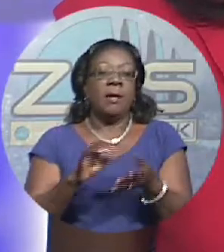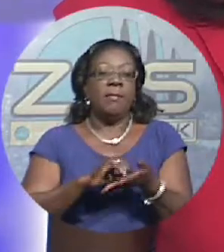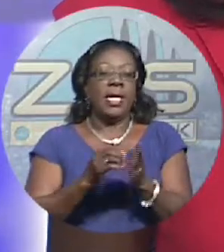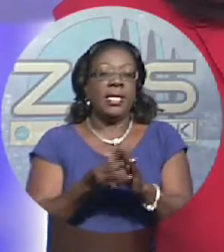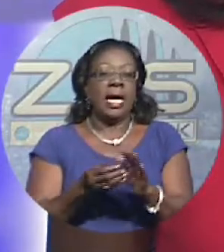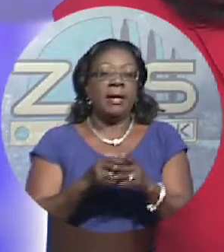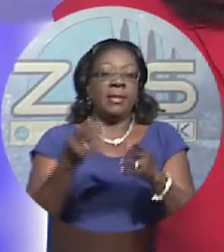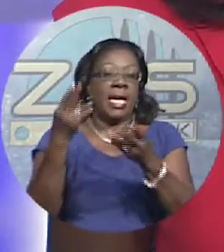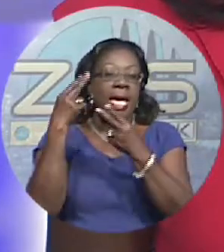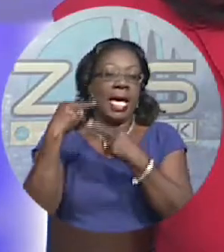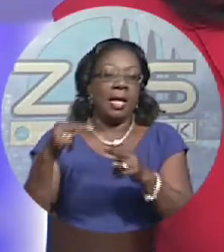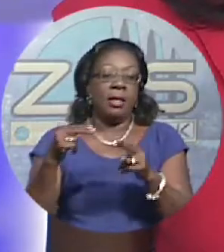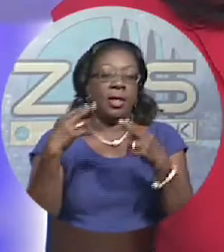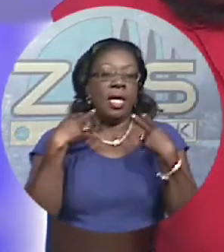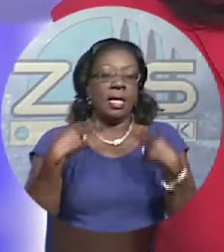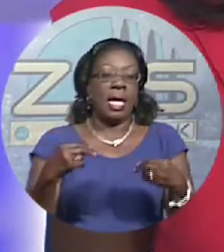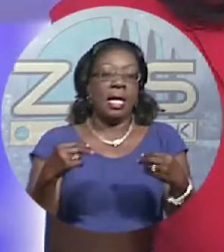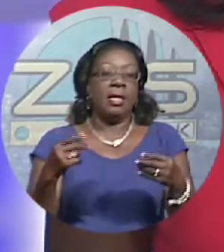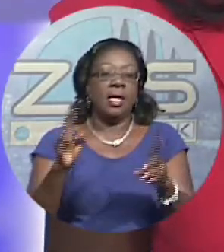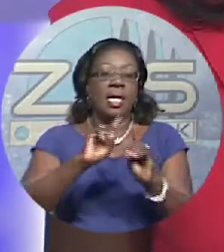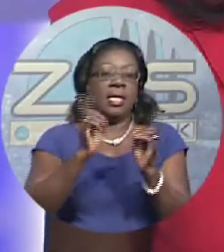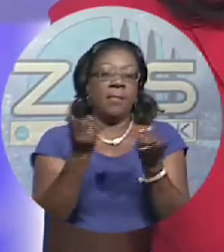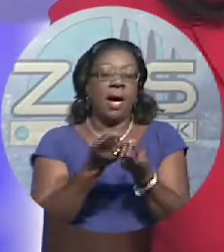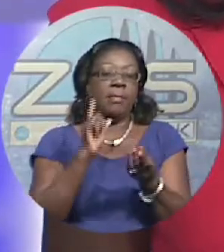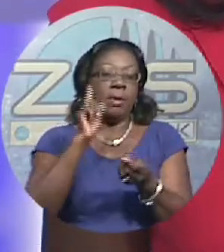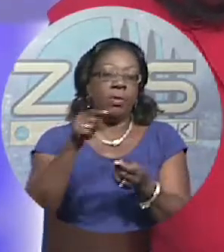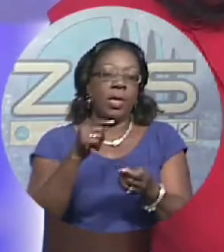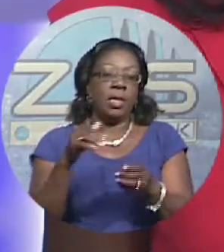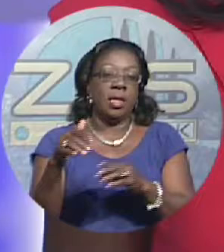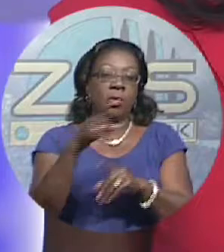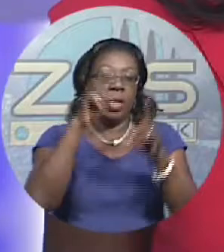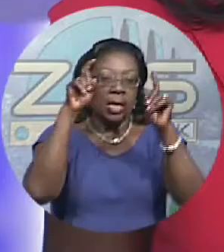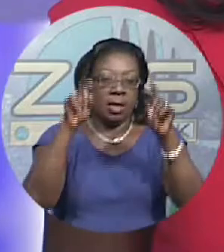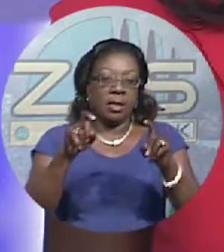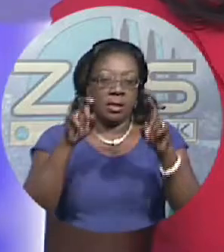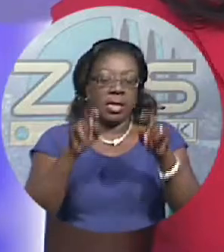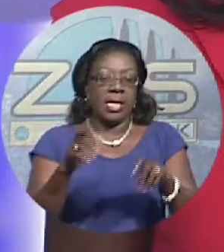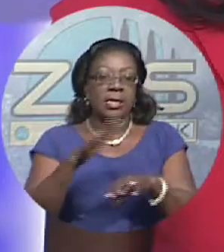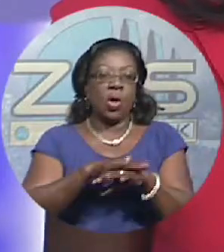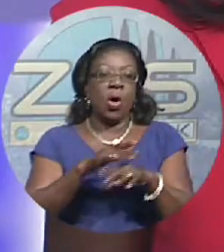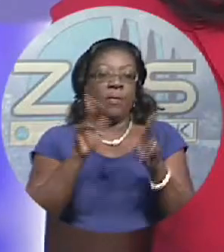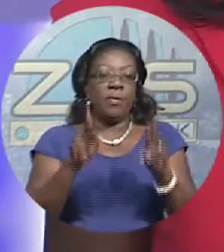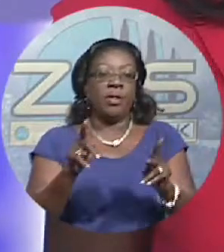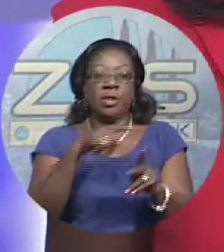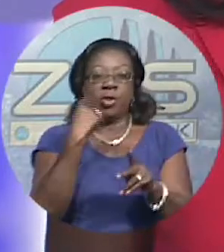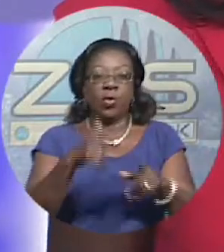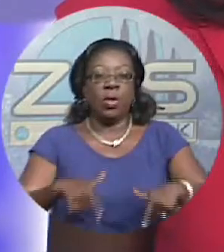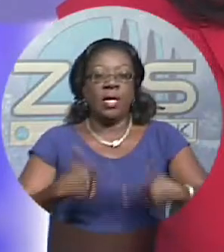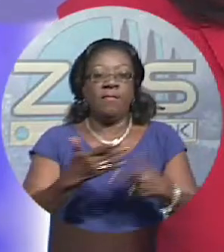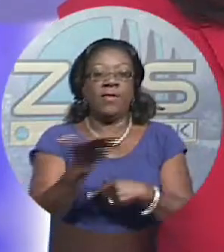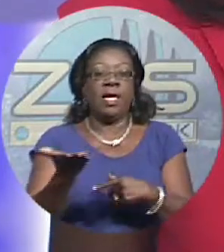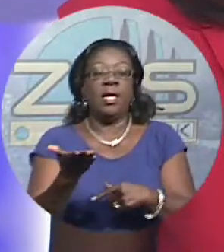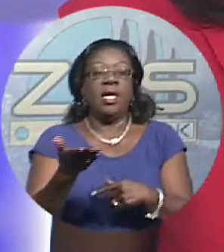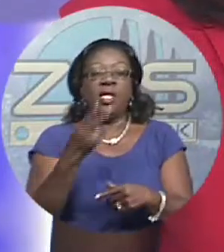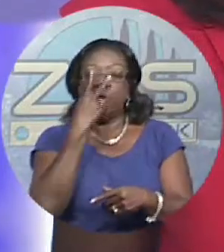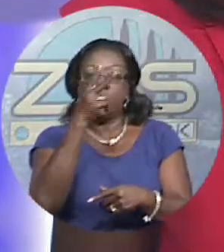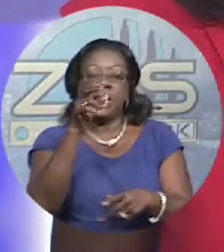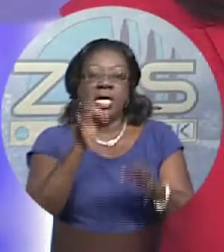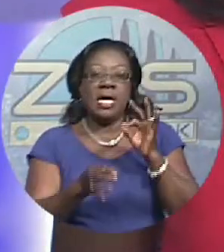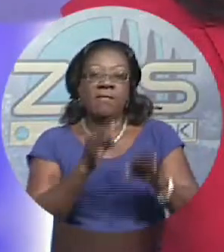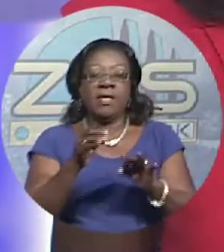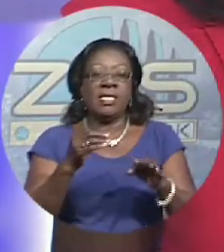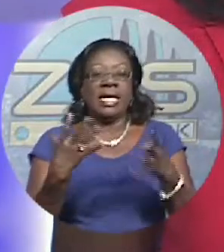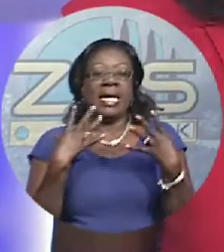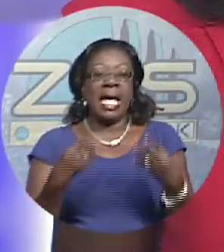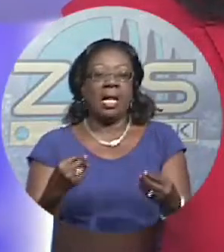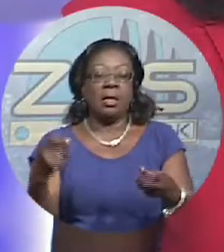health department will conduct surveillance and screening of residents to determine and prevent any health concerns. Sieska Adderley picks up the story